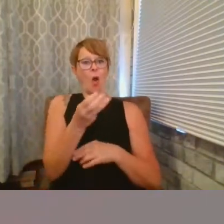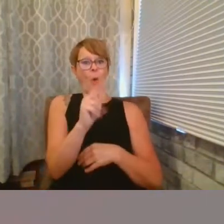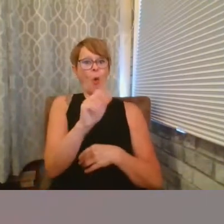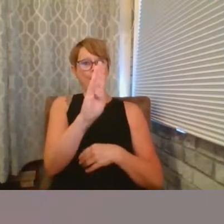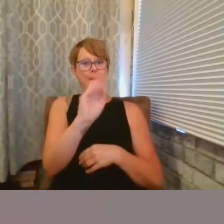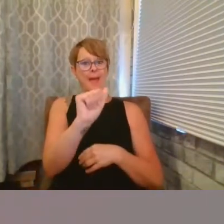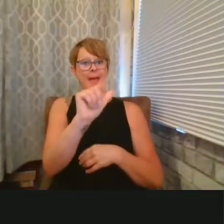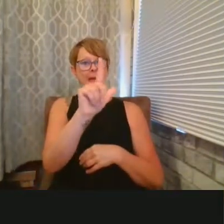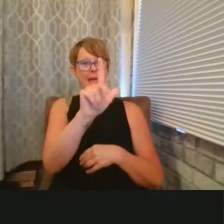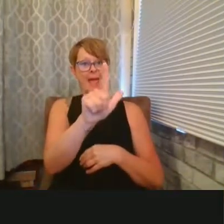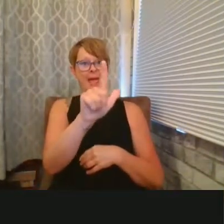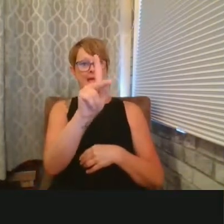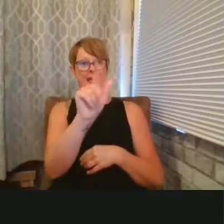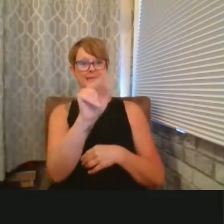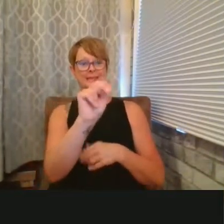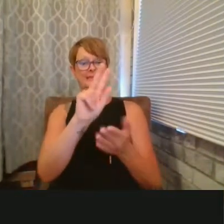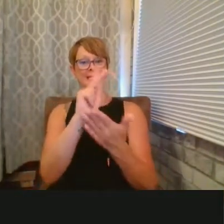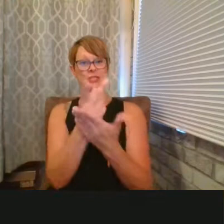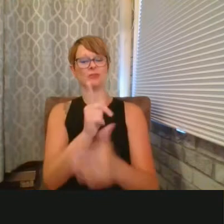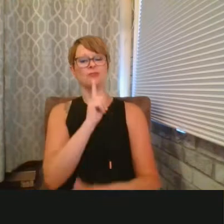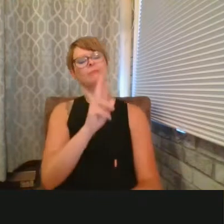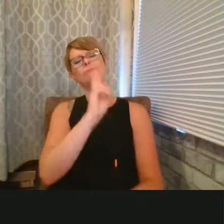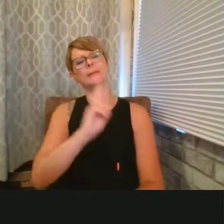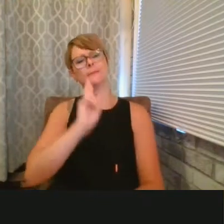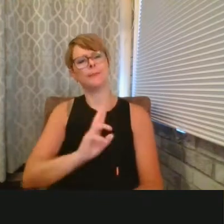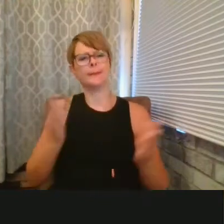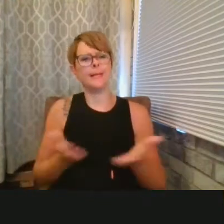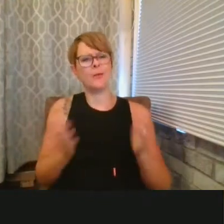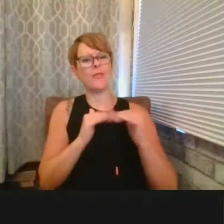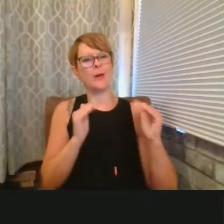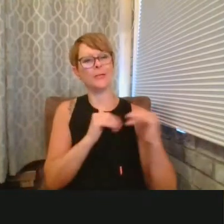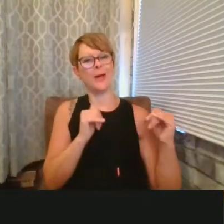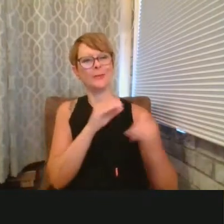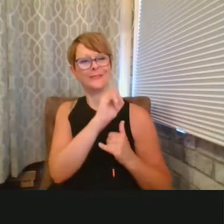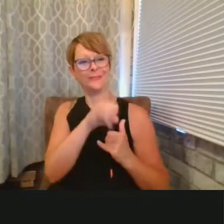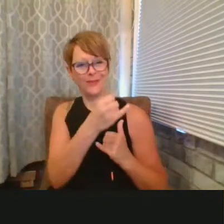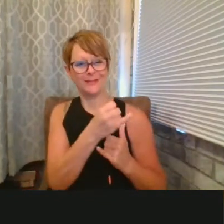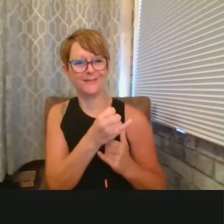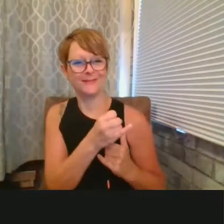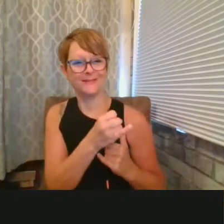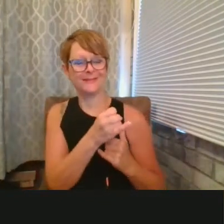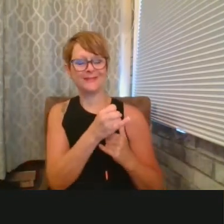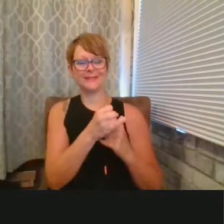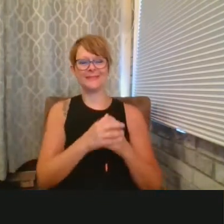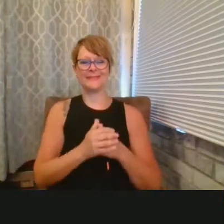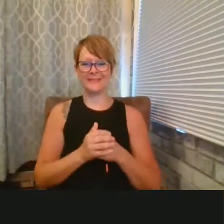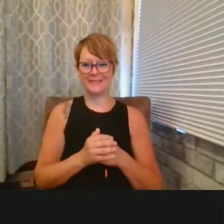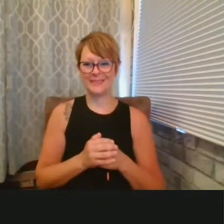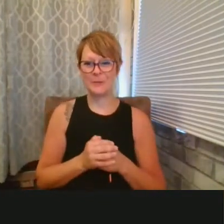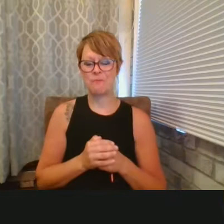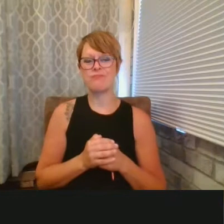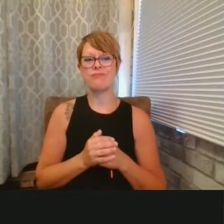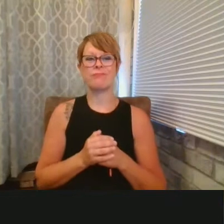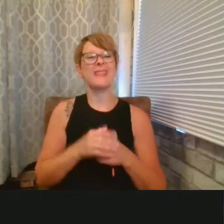a small restaurant here in downtown St. John's. We are on Cookstown Road. By the rooms, it's a beautiful